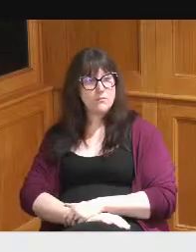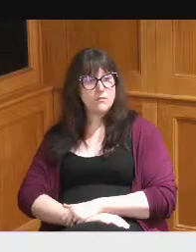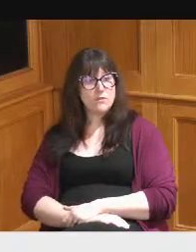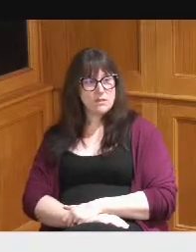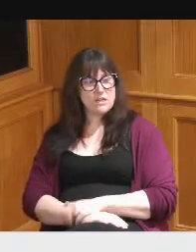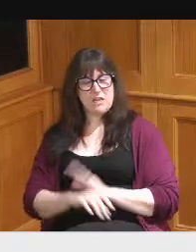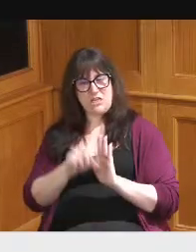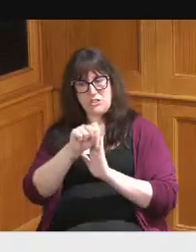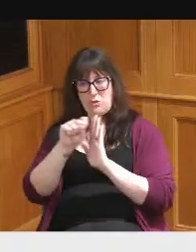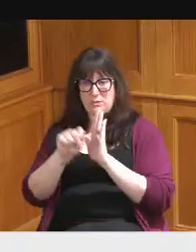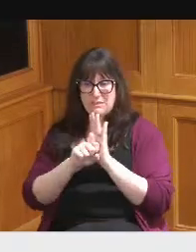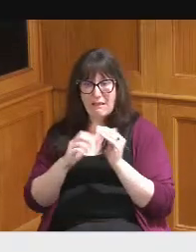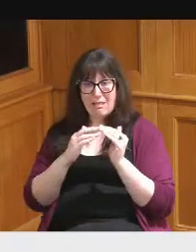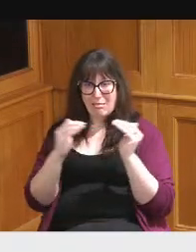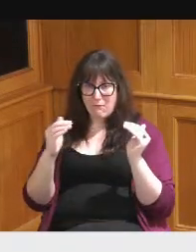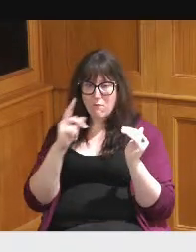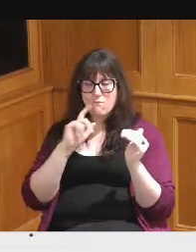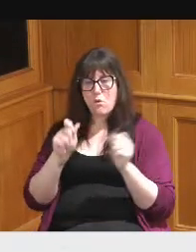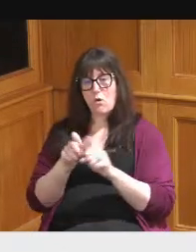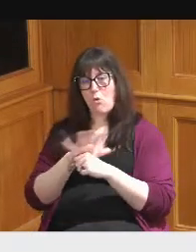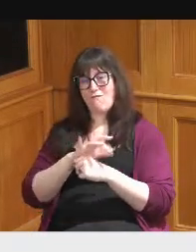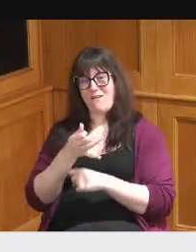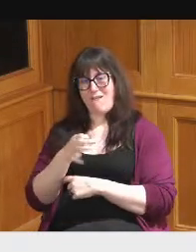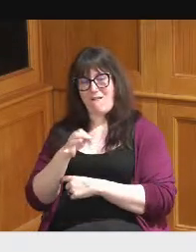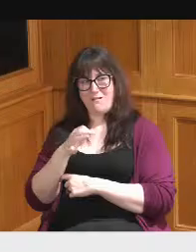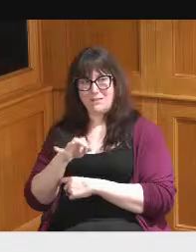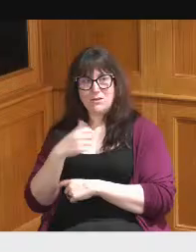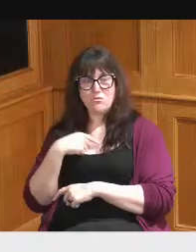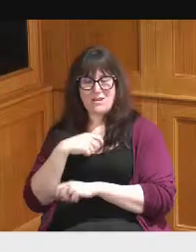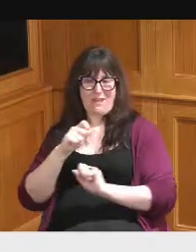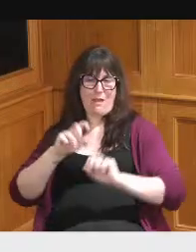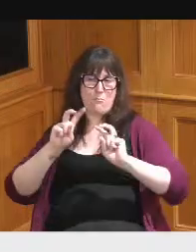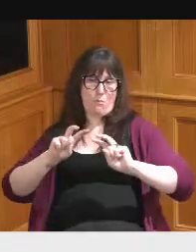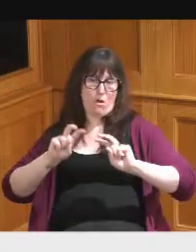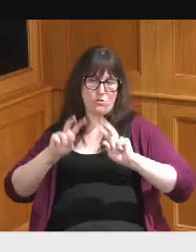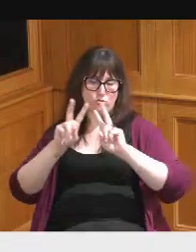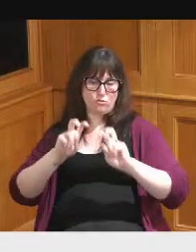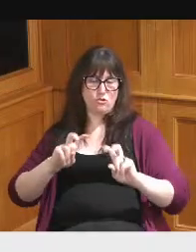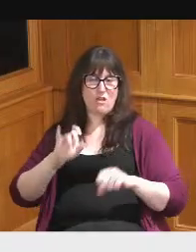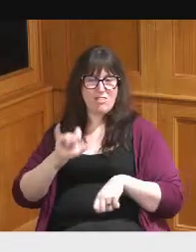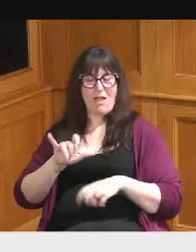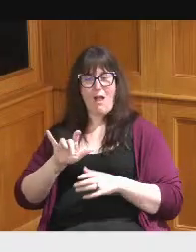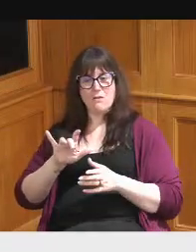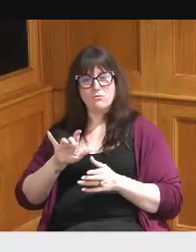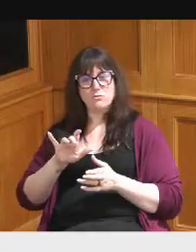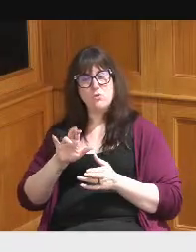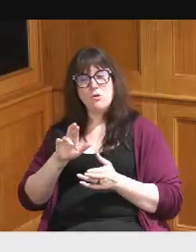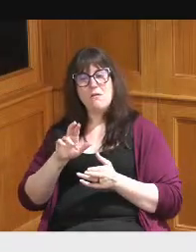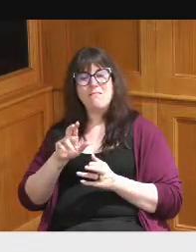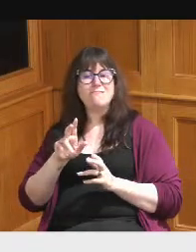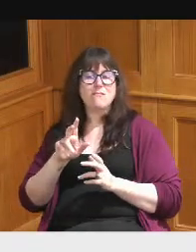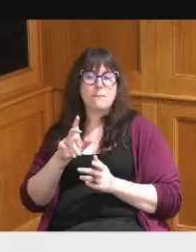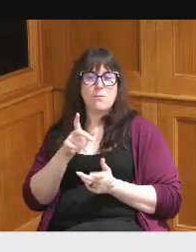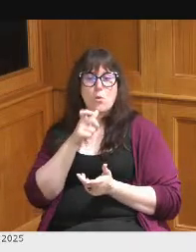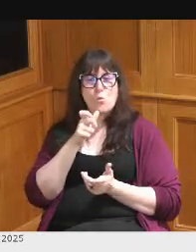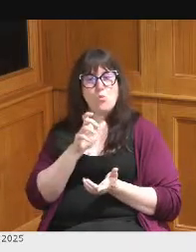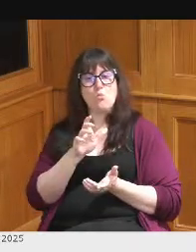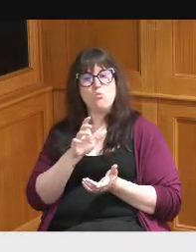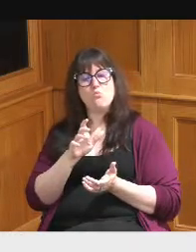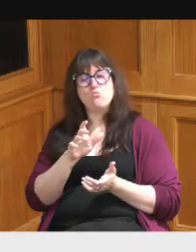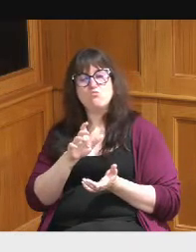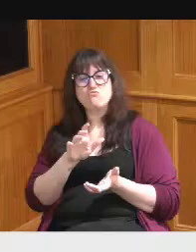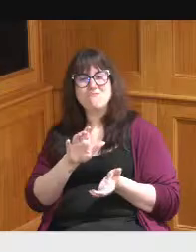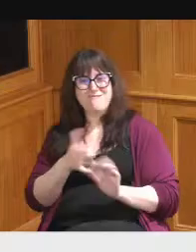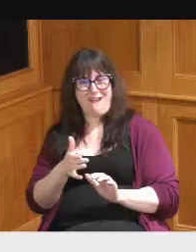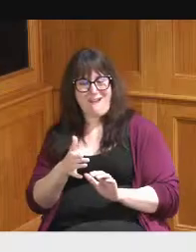state level as well for COVID-19. We can monitor the death rate in Ohio. And